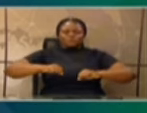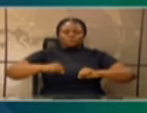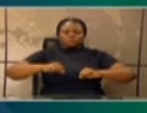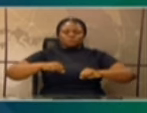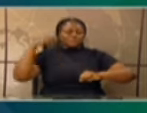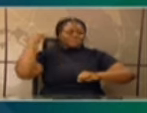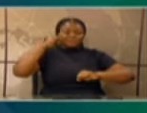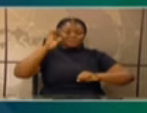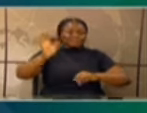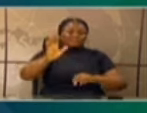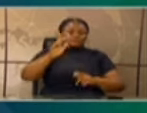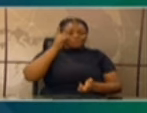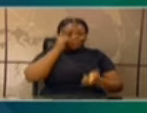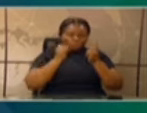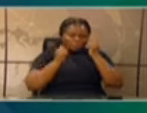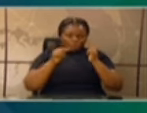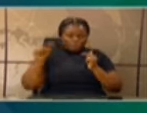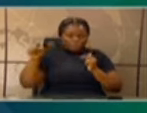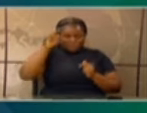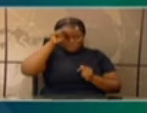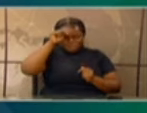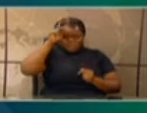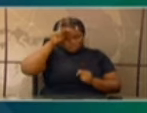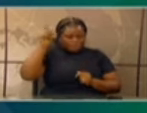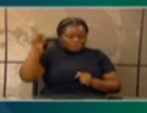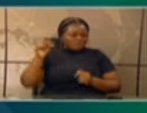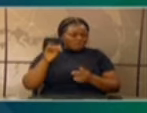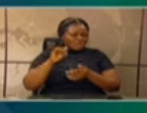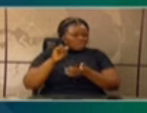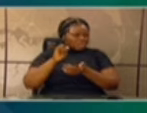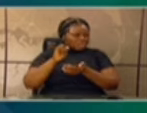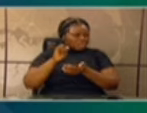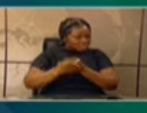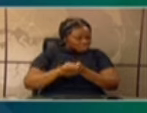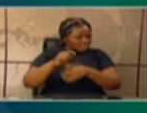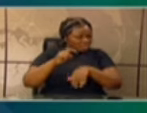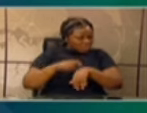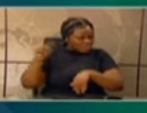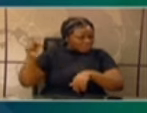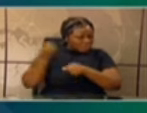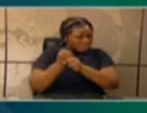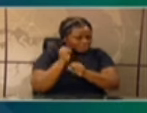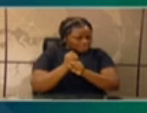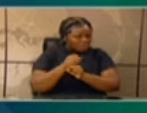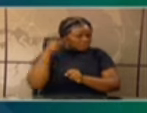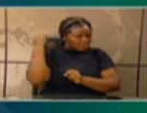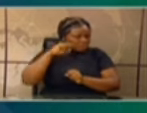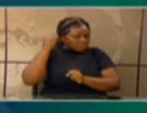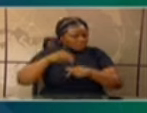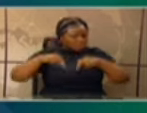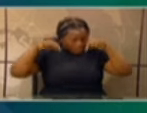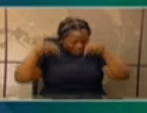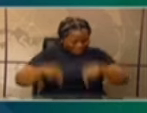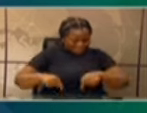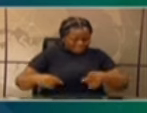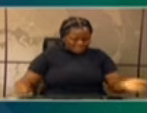coin him. It was because Kwame Nkrumah at certain point of the motorway, no, or the Dadia, a shell